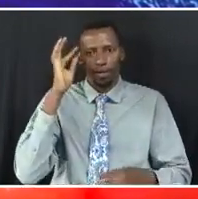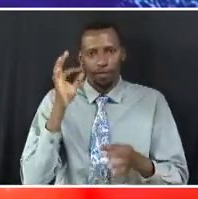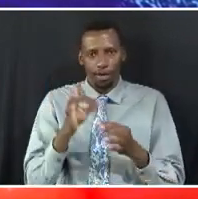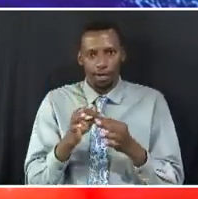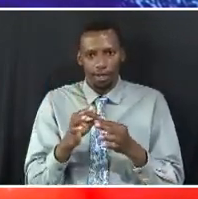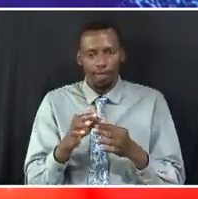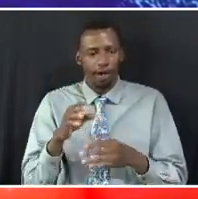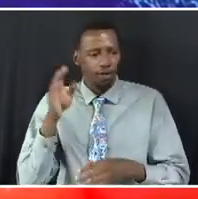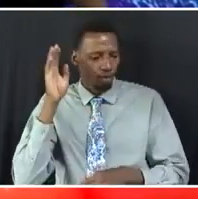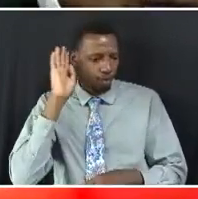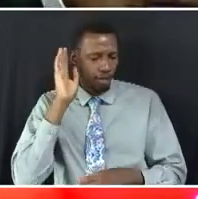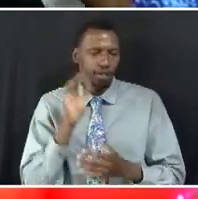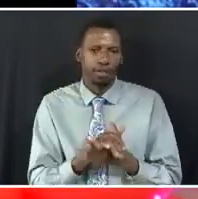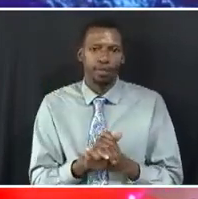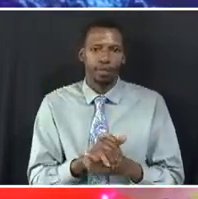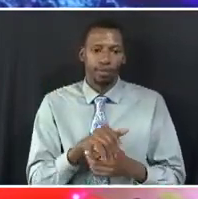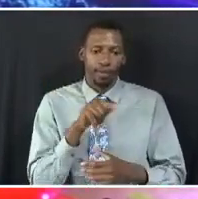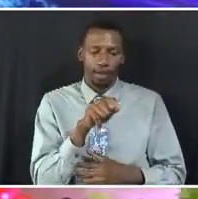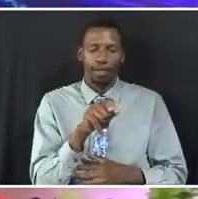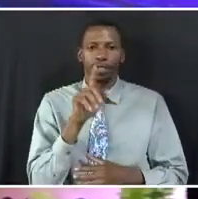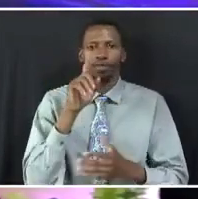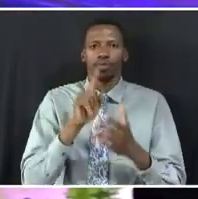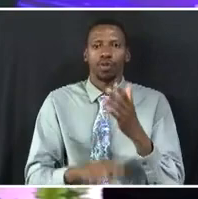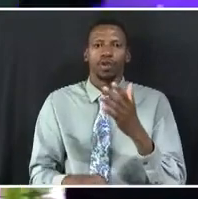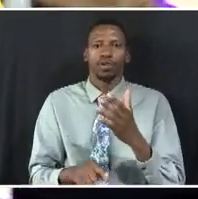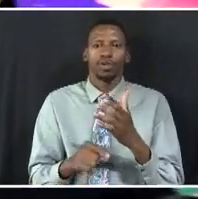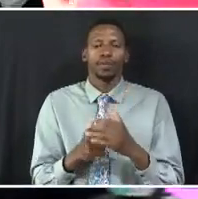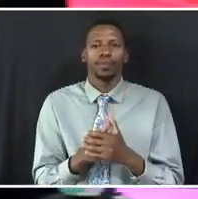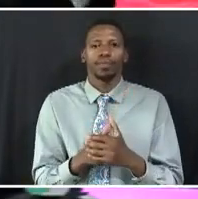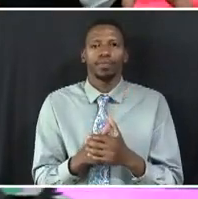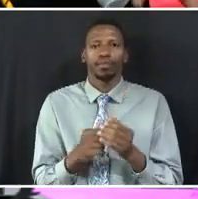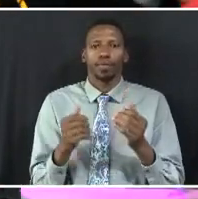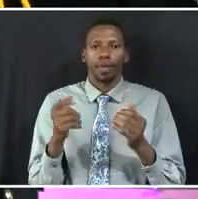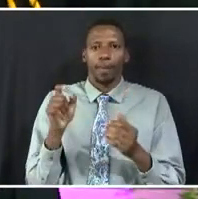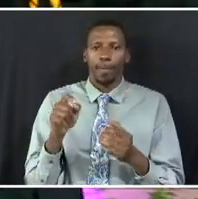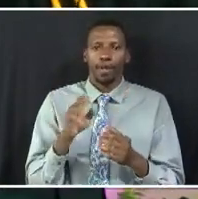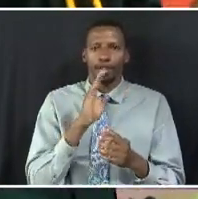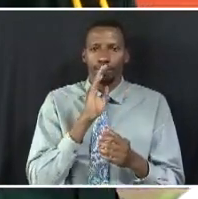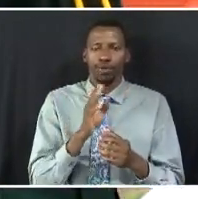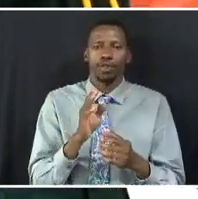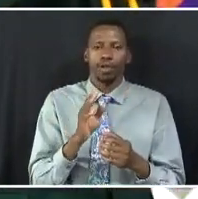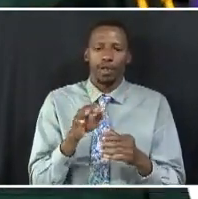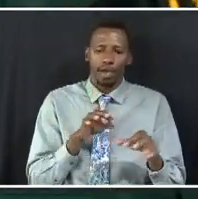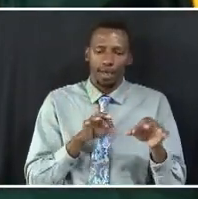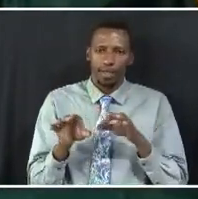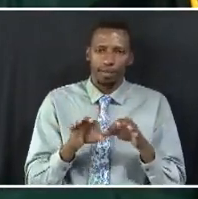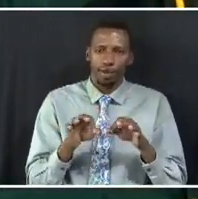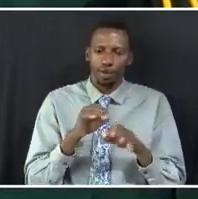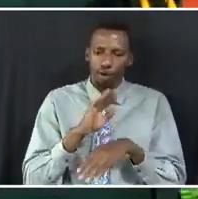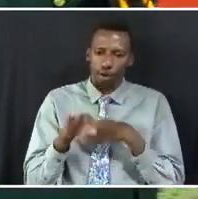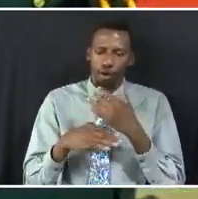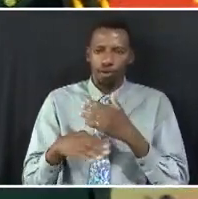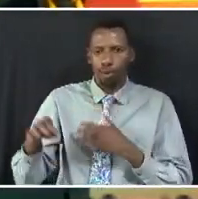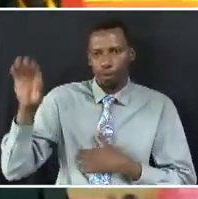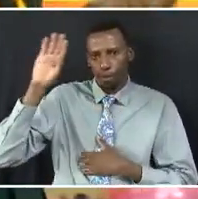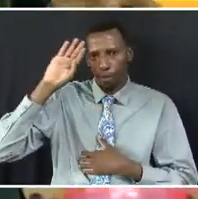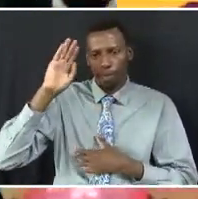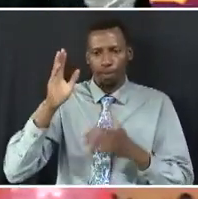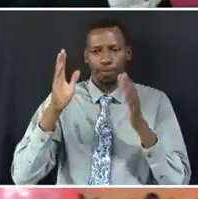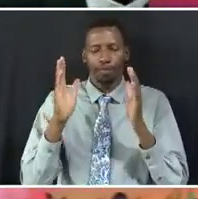of obedience. That is what should define every Pathfinder as a